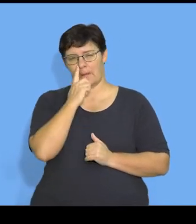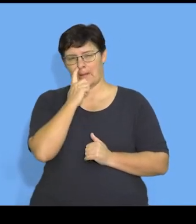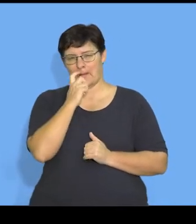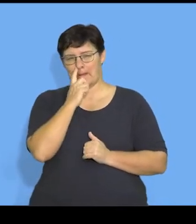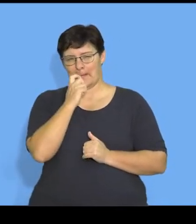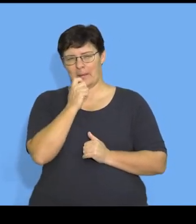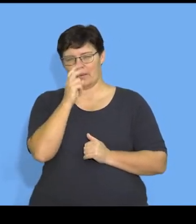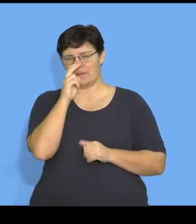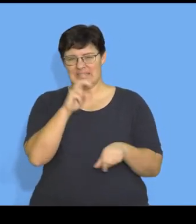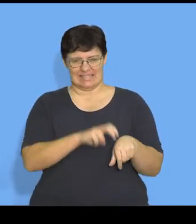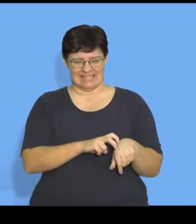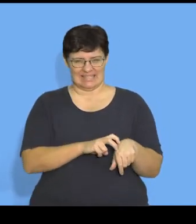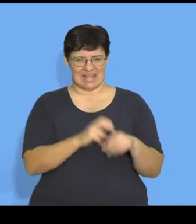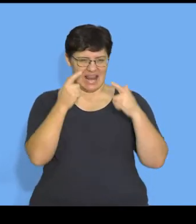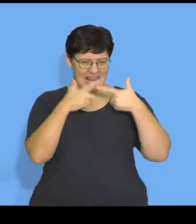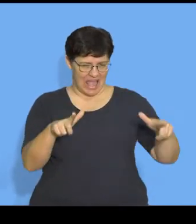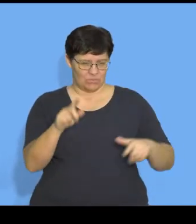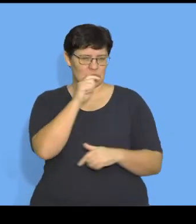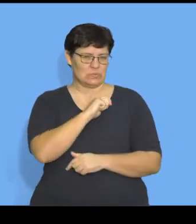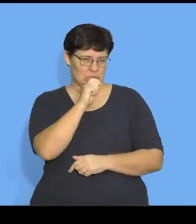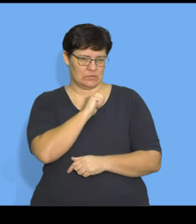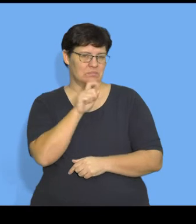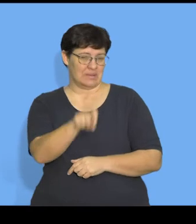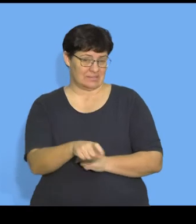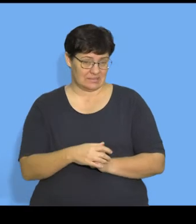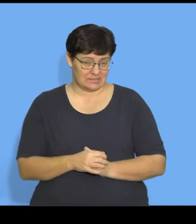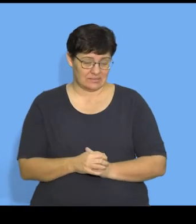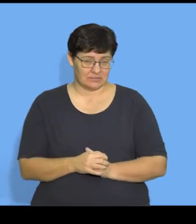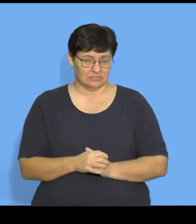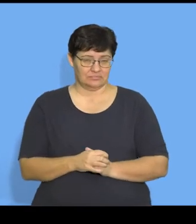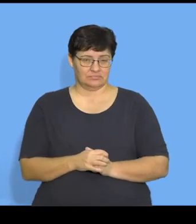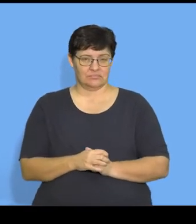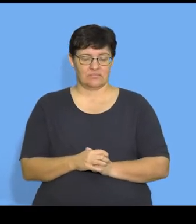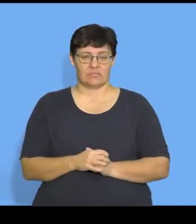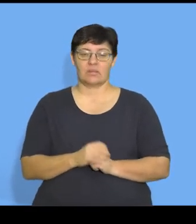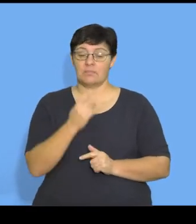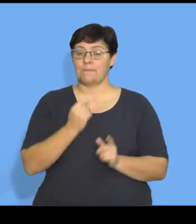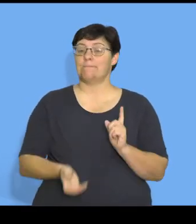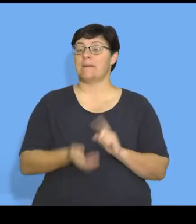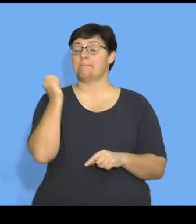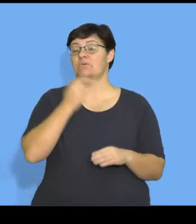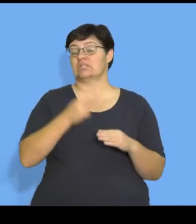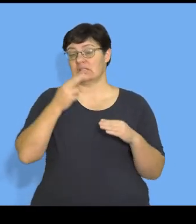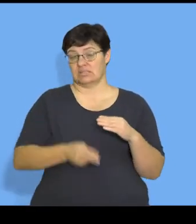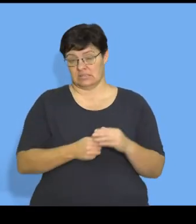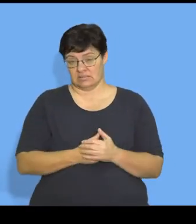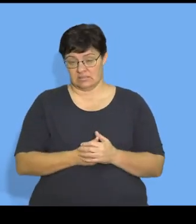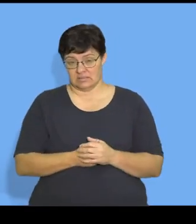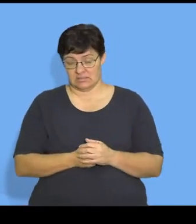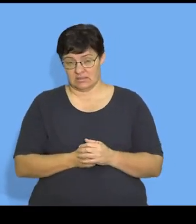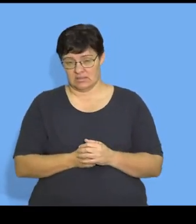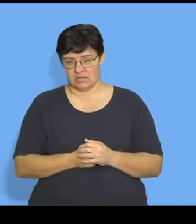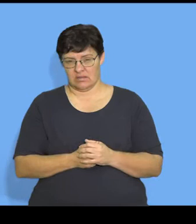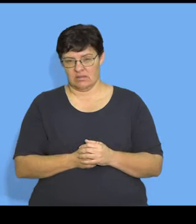Now we need to get used to the language, okay? I've said determine the resultant. I